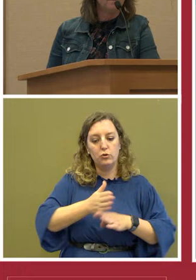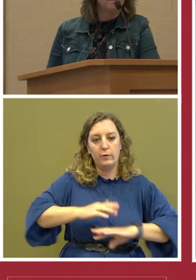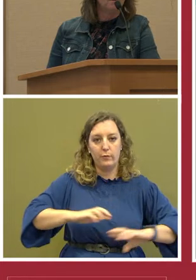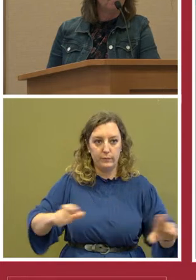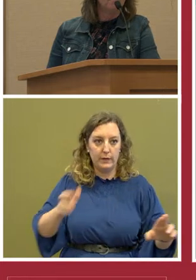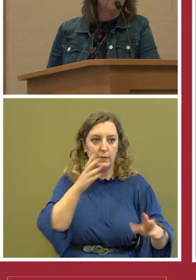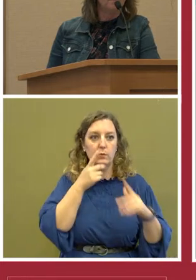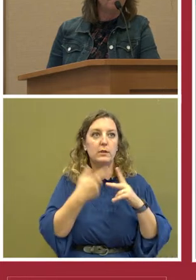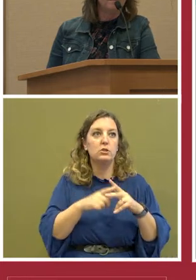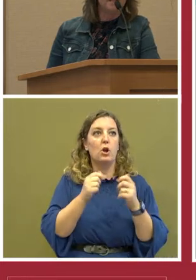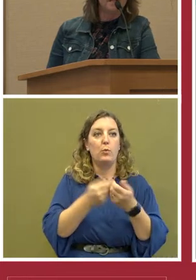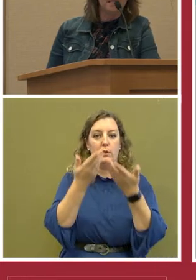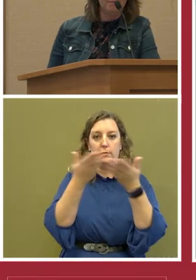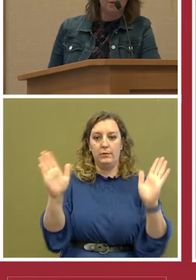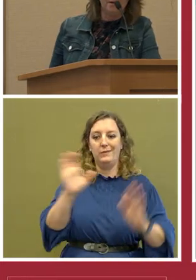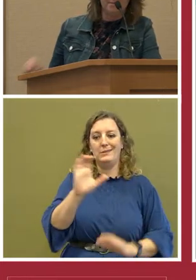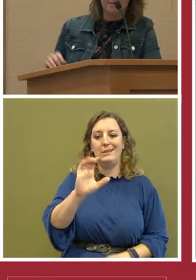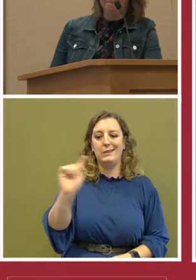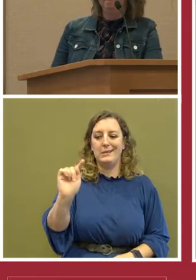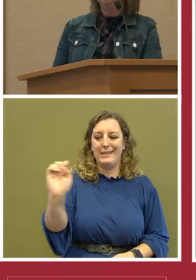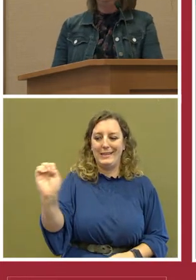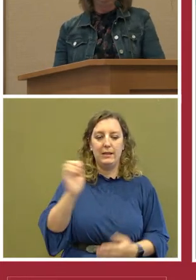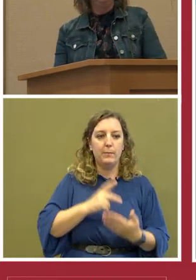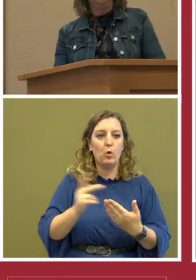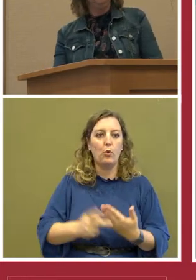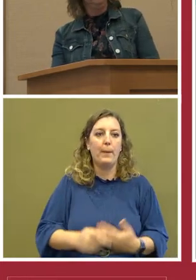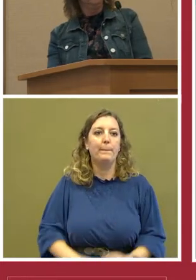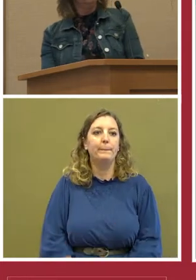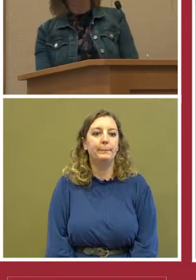off with an overview of the CTE programs.